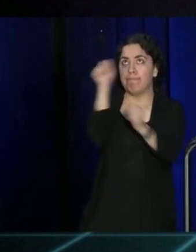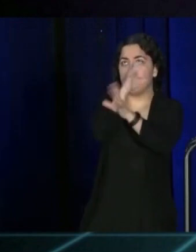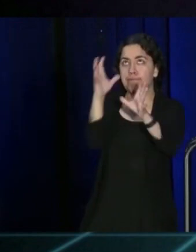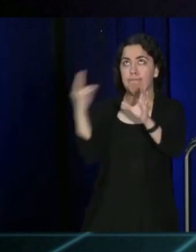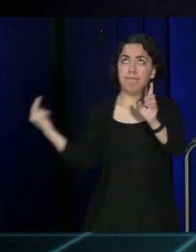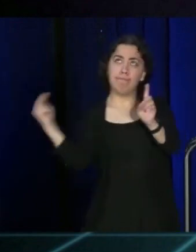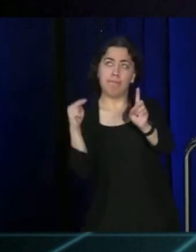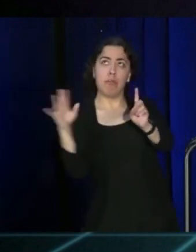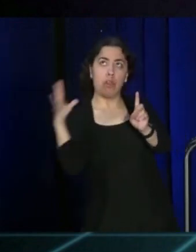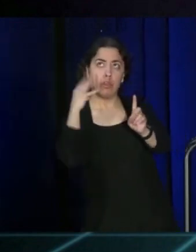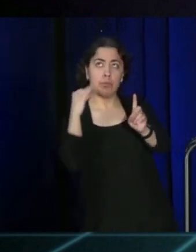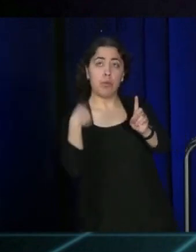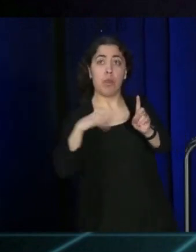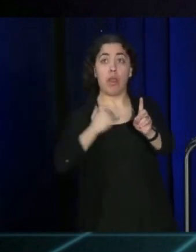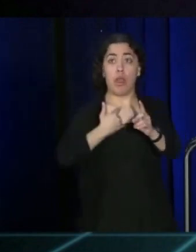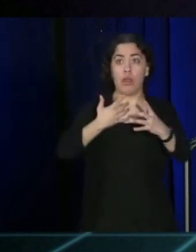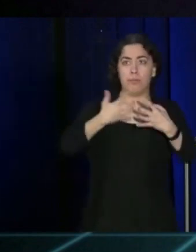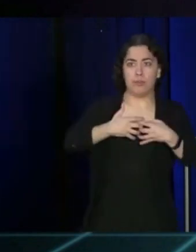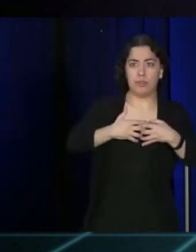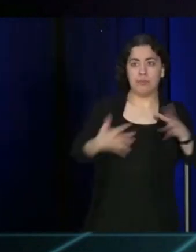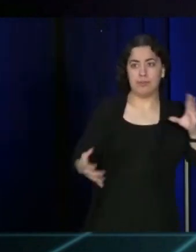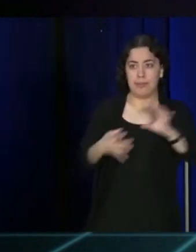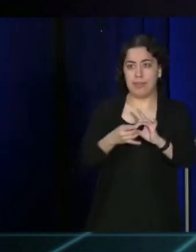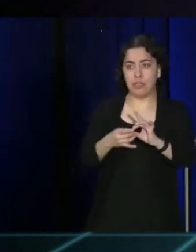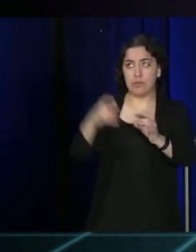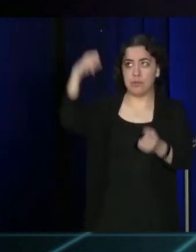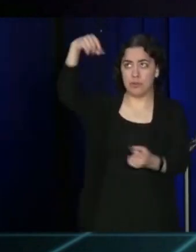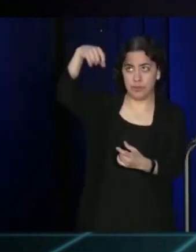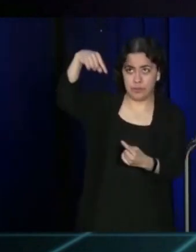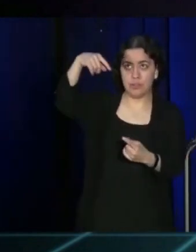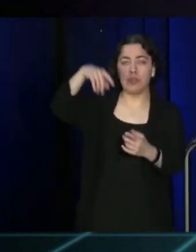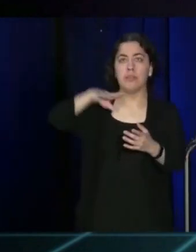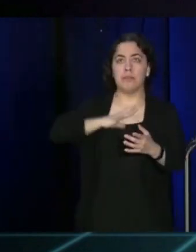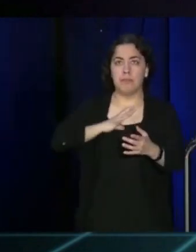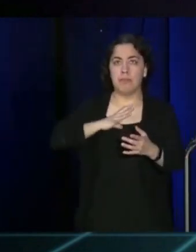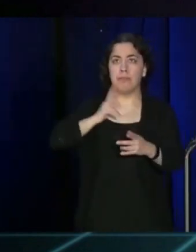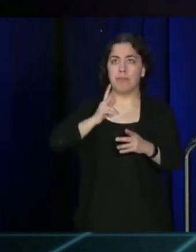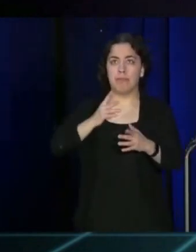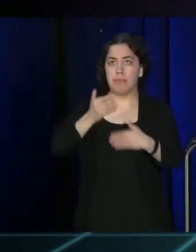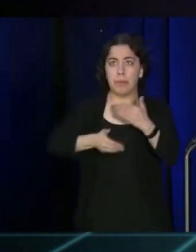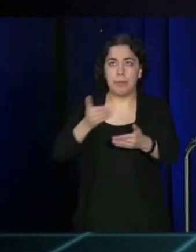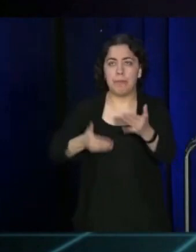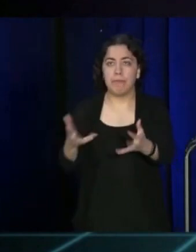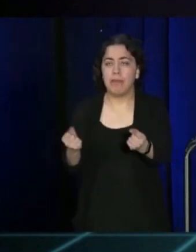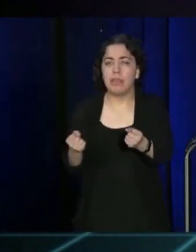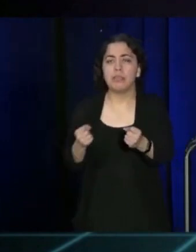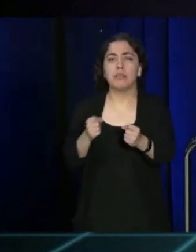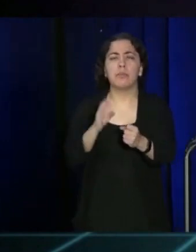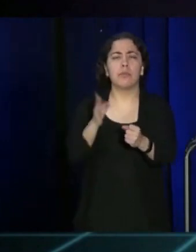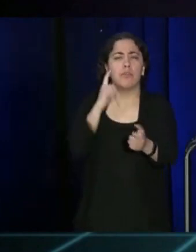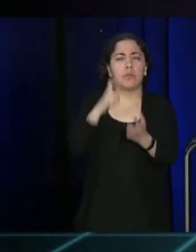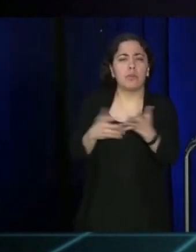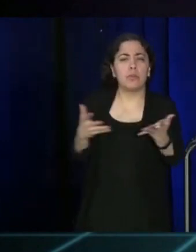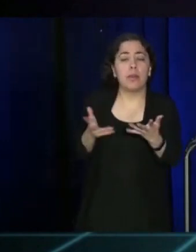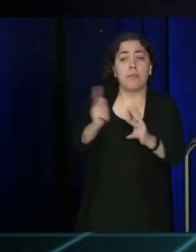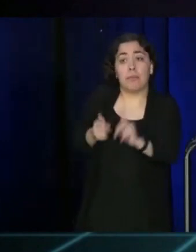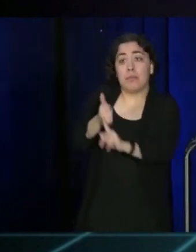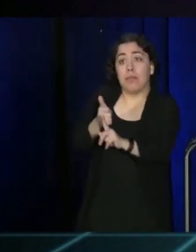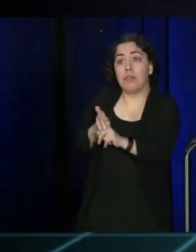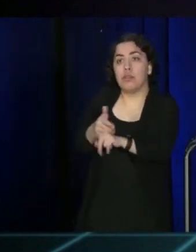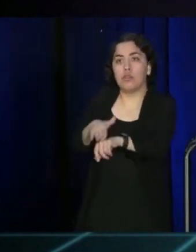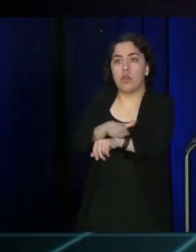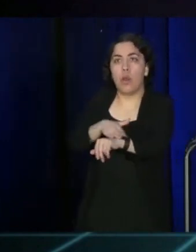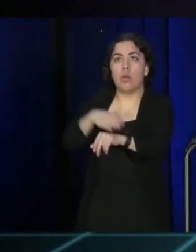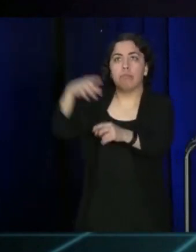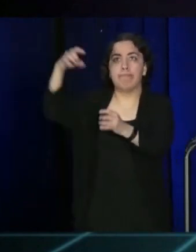a machine that's connected to a server on our machine, and so things are super fast. We never even notice that people with a slower network connection